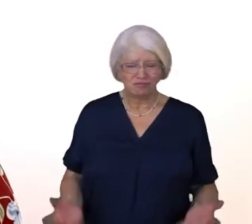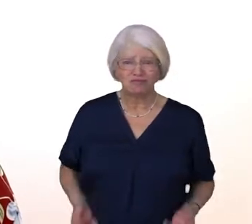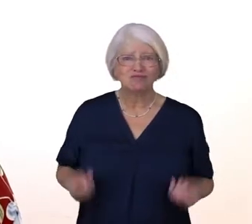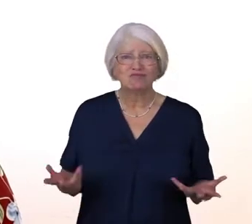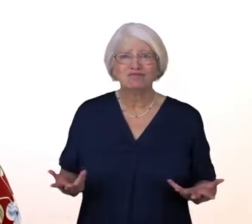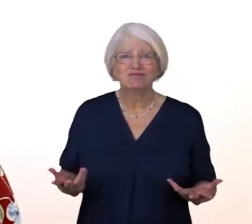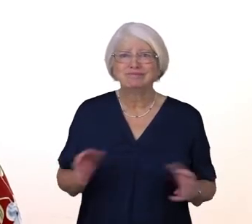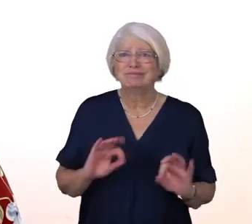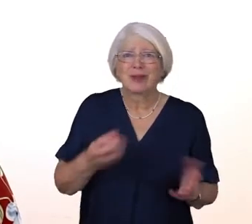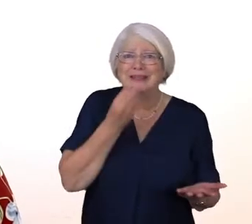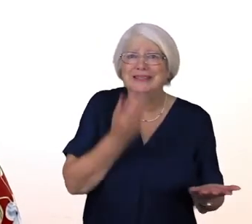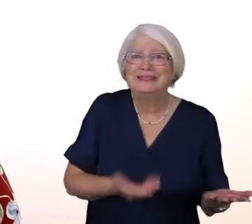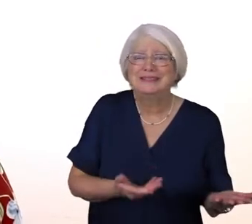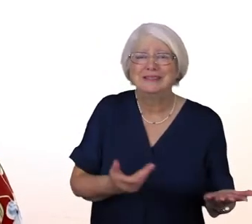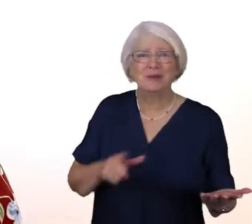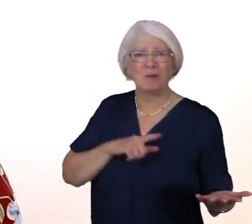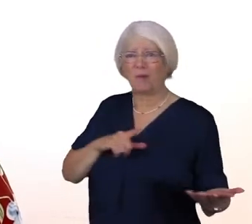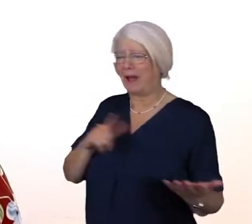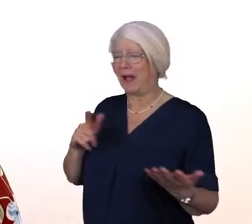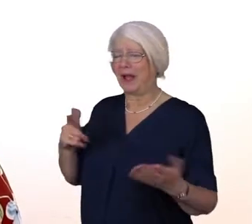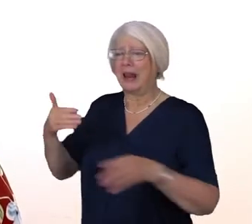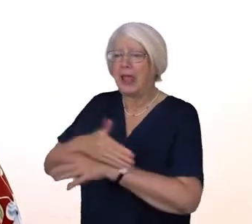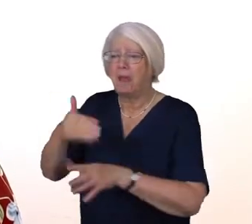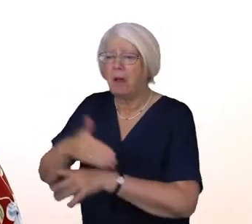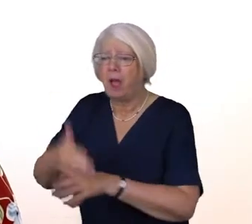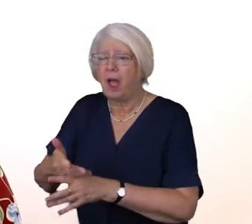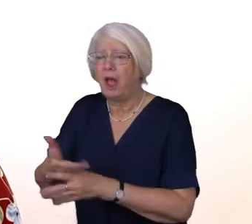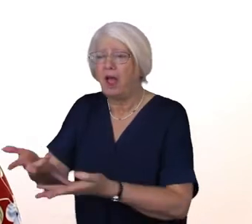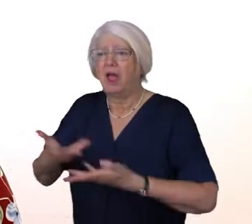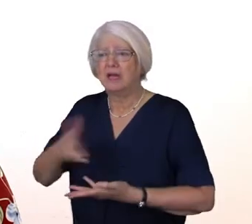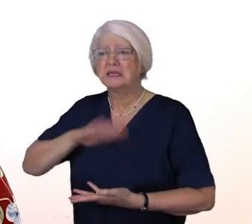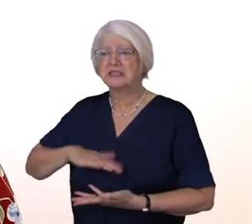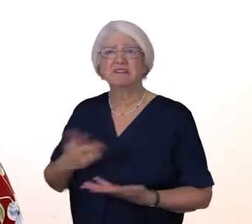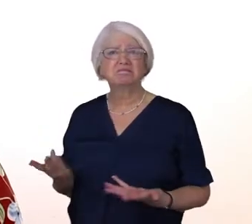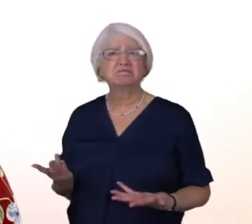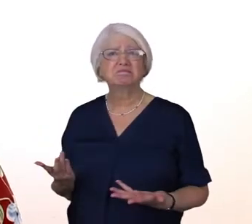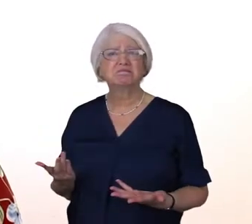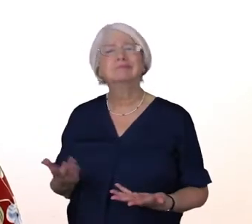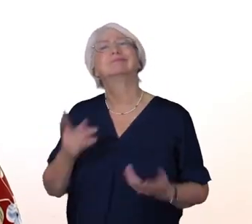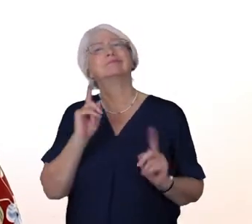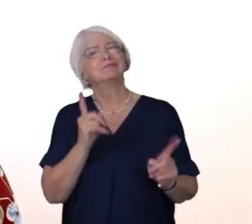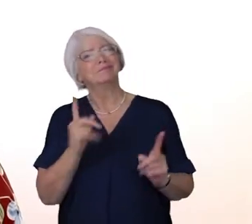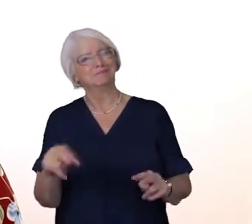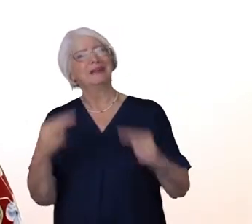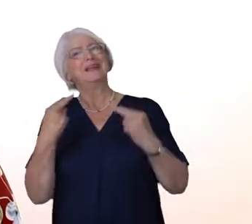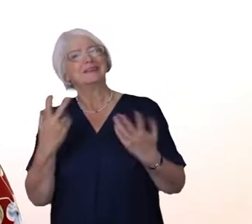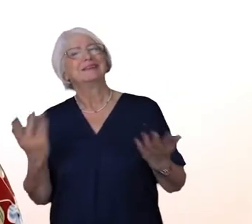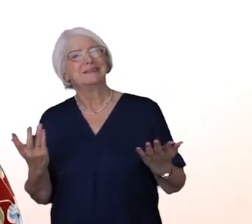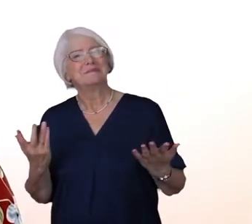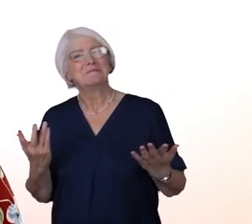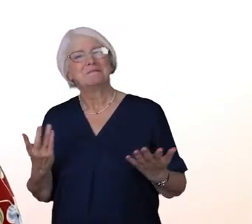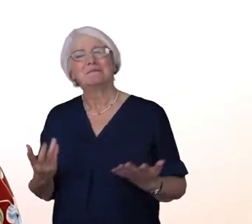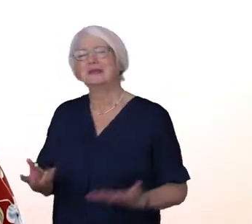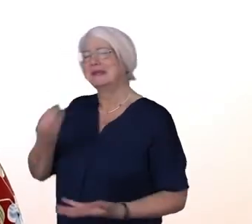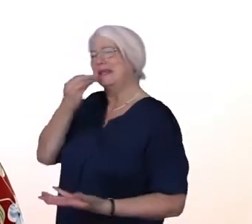money on what is not bread? And why labor on what does not satisfy? Listen, listen to